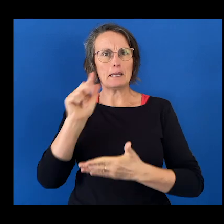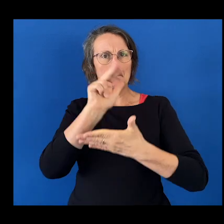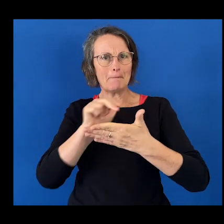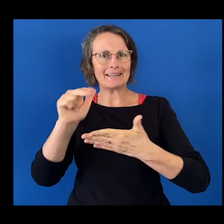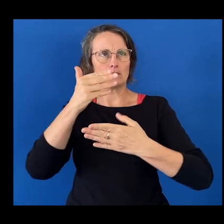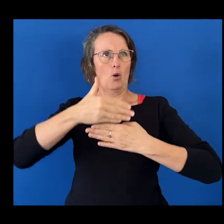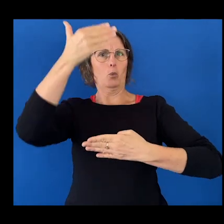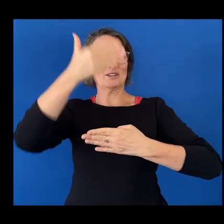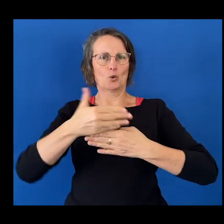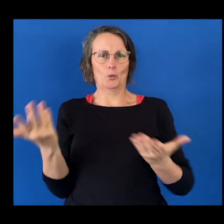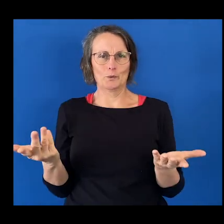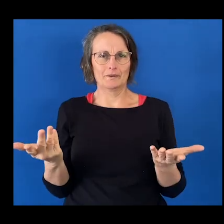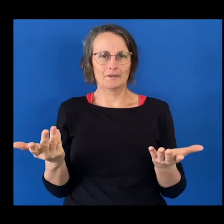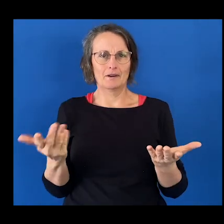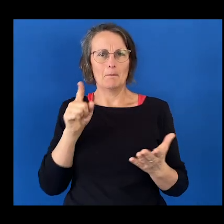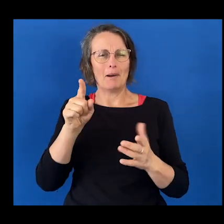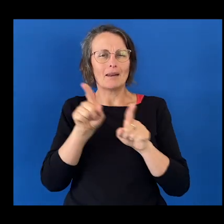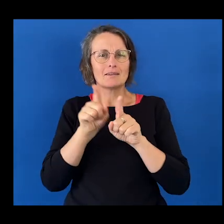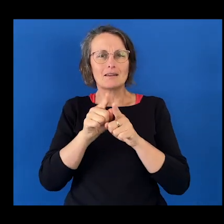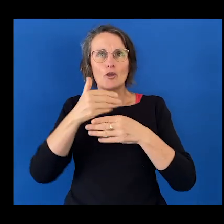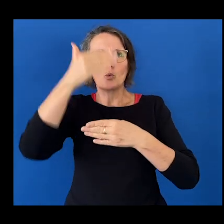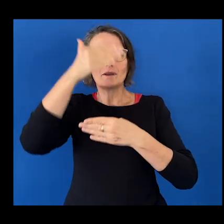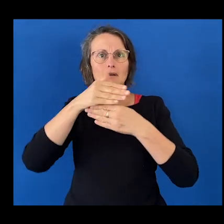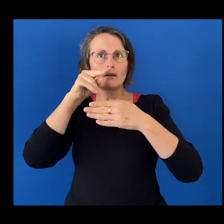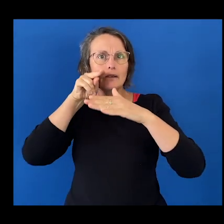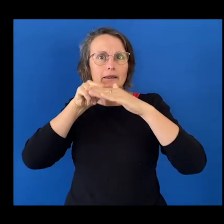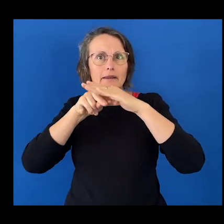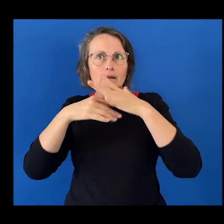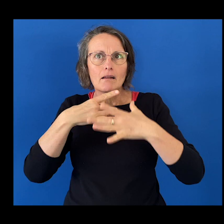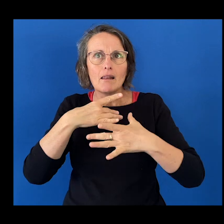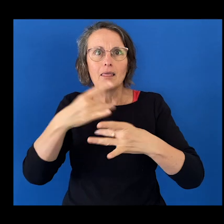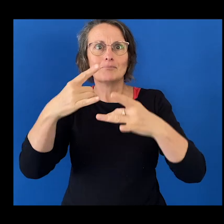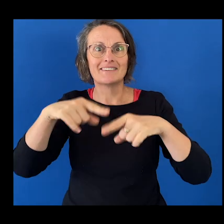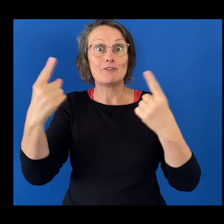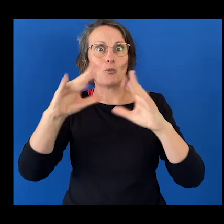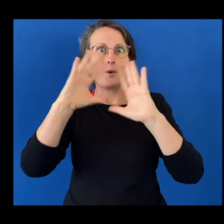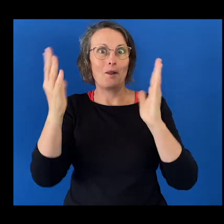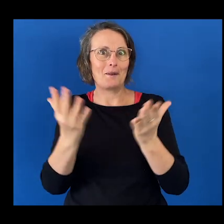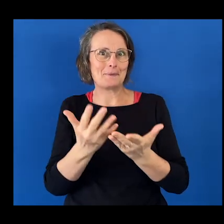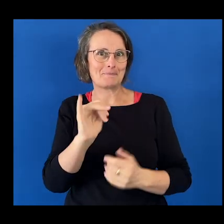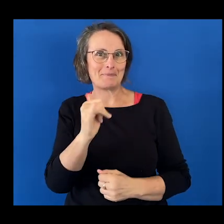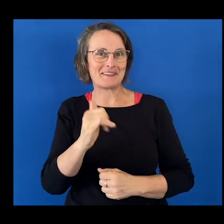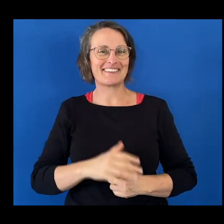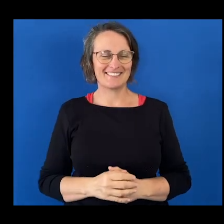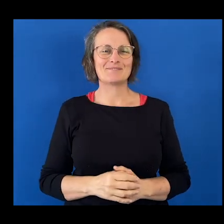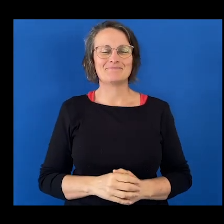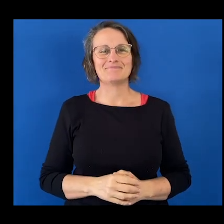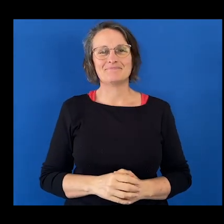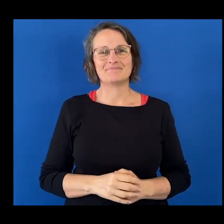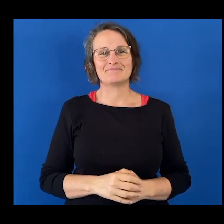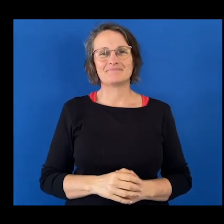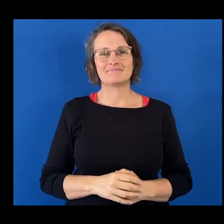painting a window, but it's so much a portal to some other world. When we kind of go